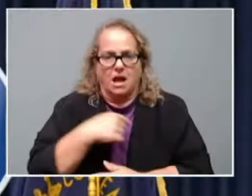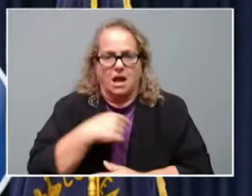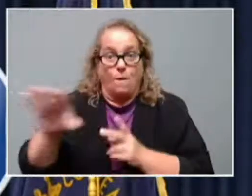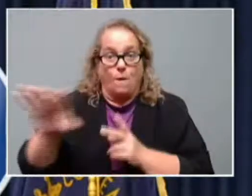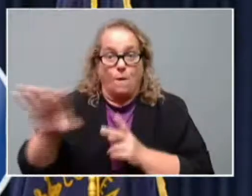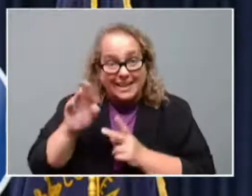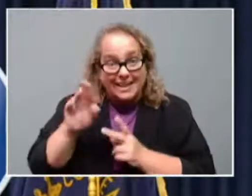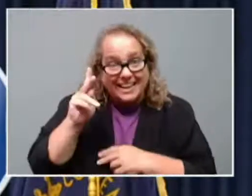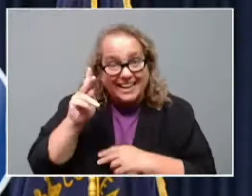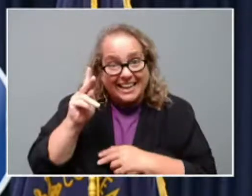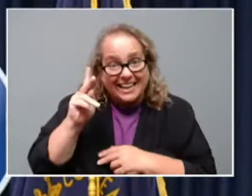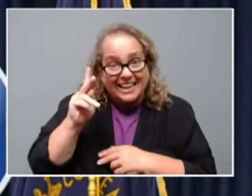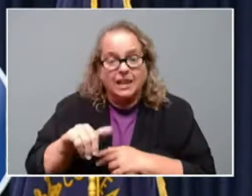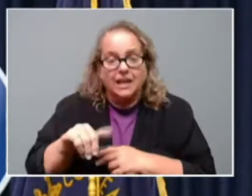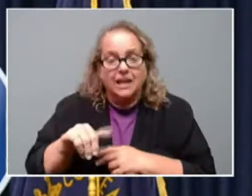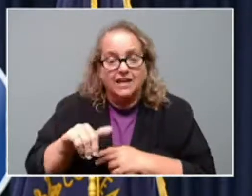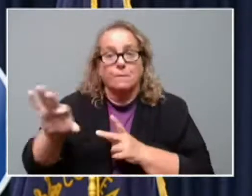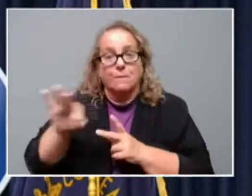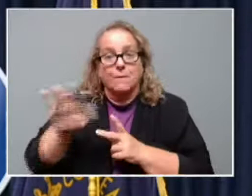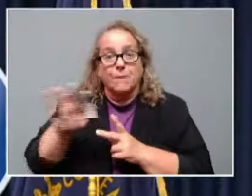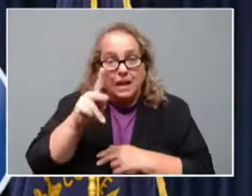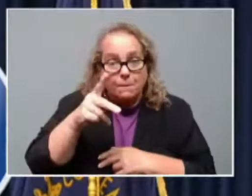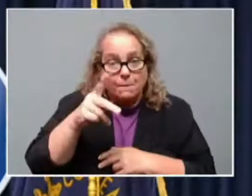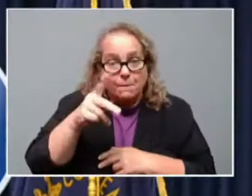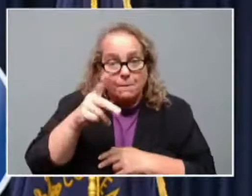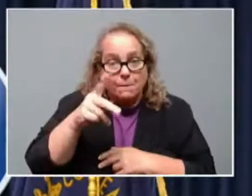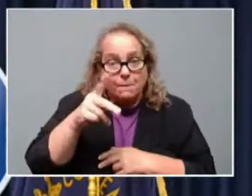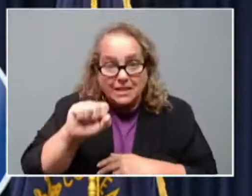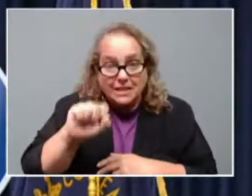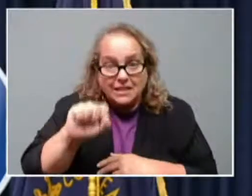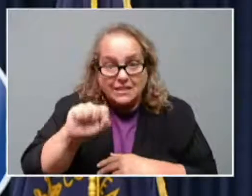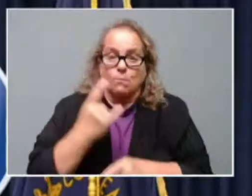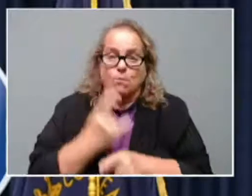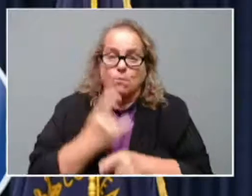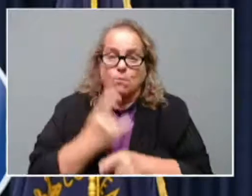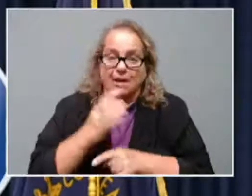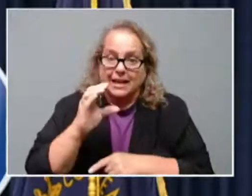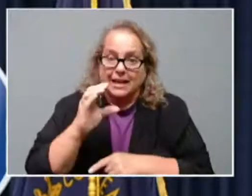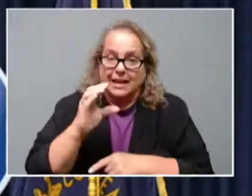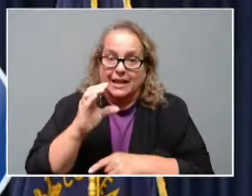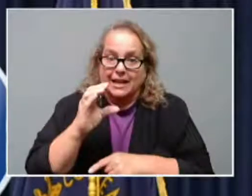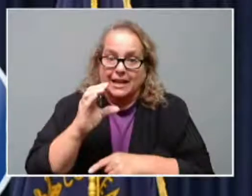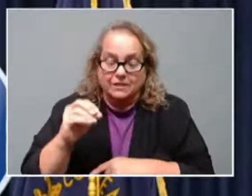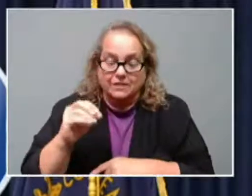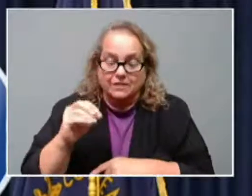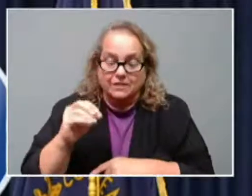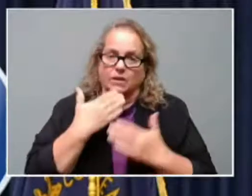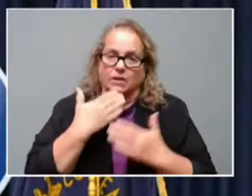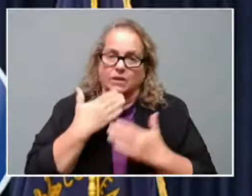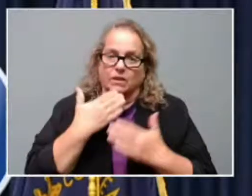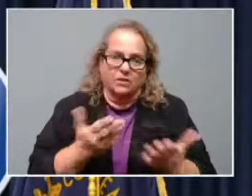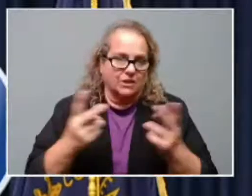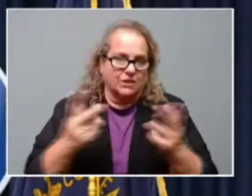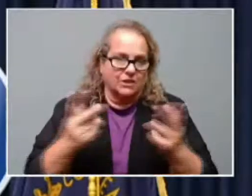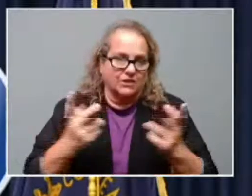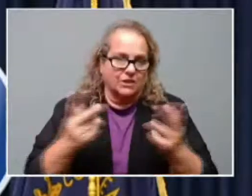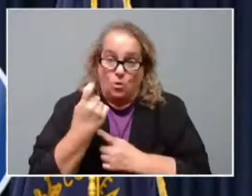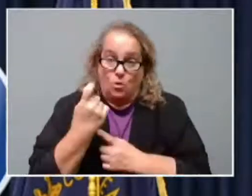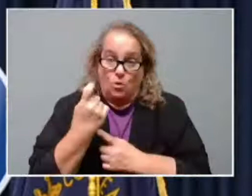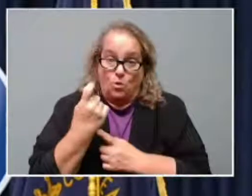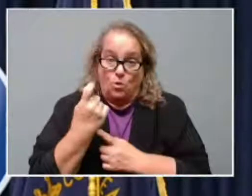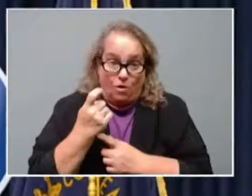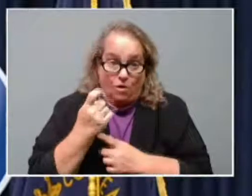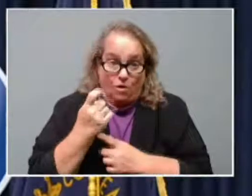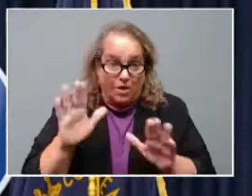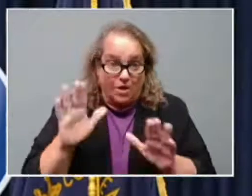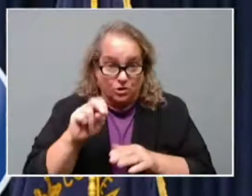Paris and Bourbon County. So very exciting. All right, one more piece of great news that